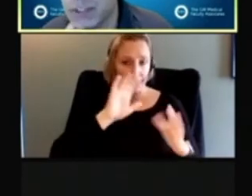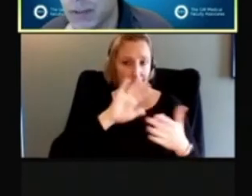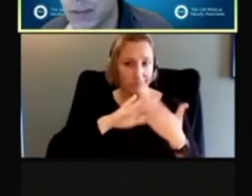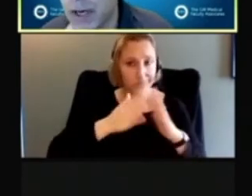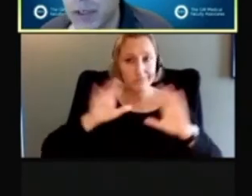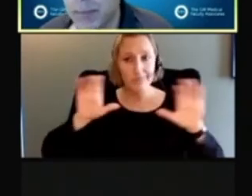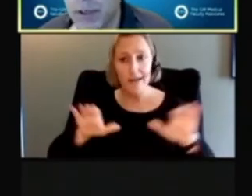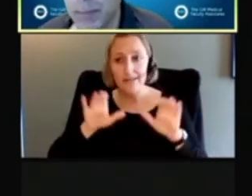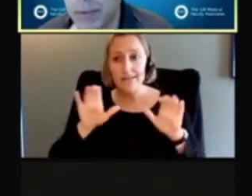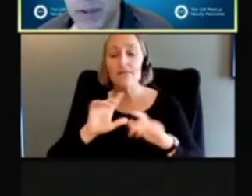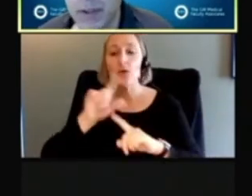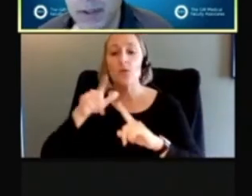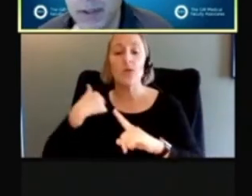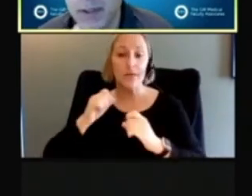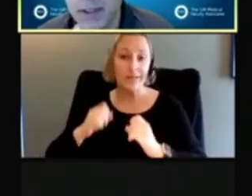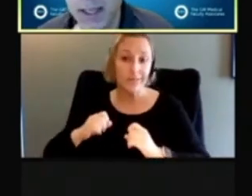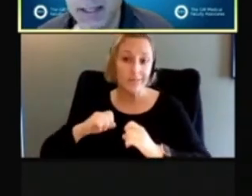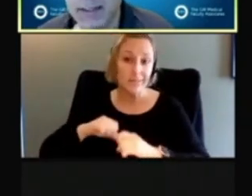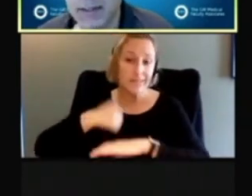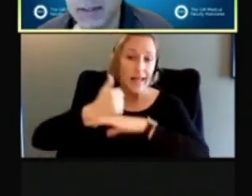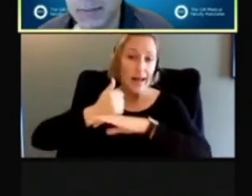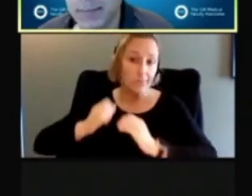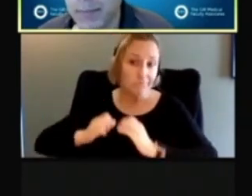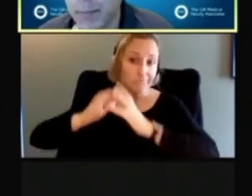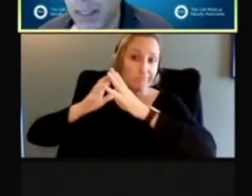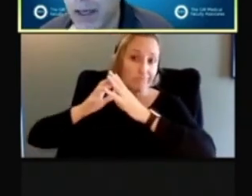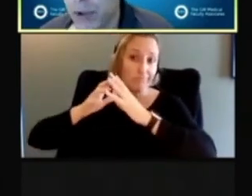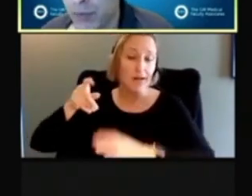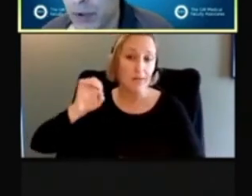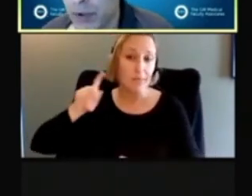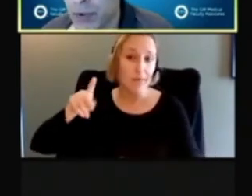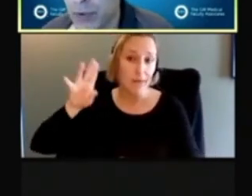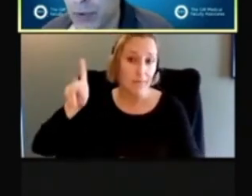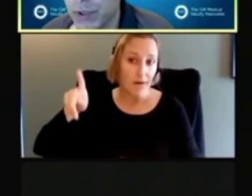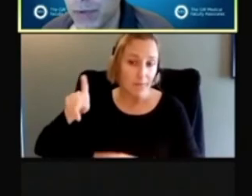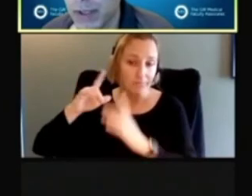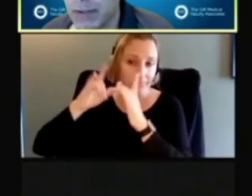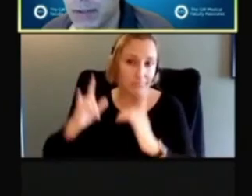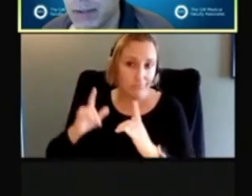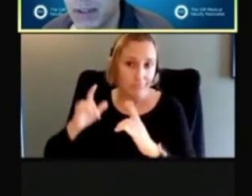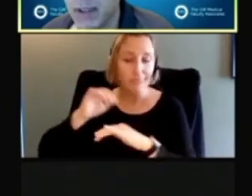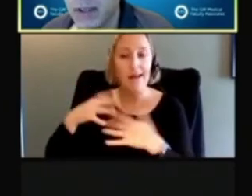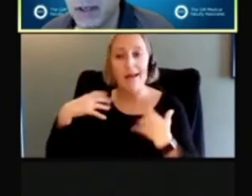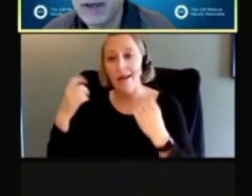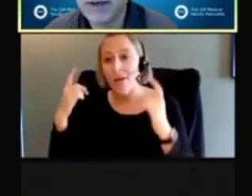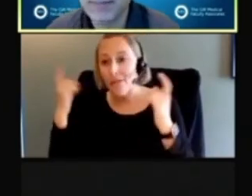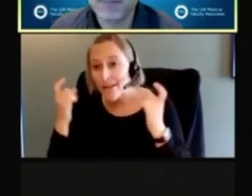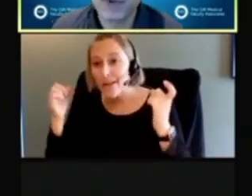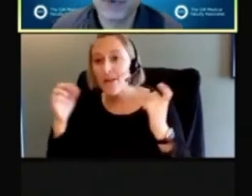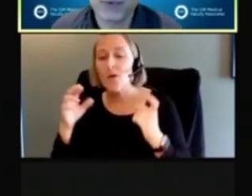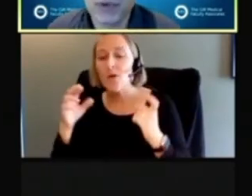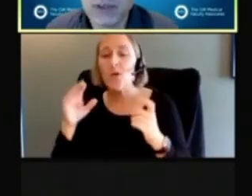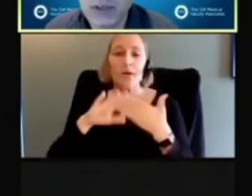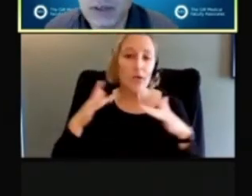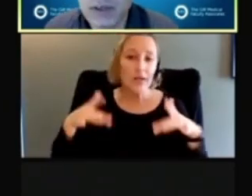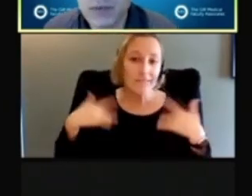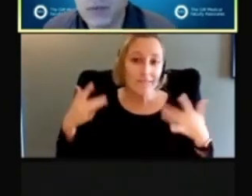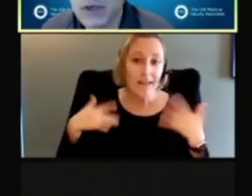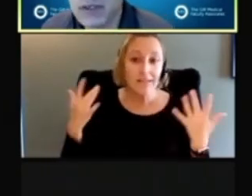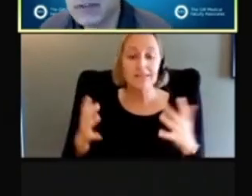mostly when we set the pop-up up at health fairs or community events, the